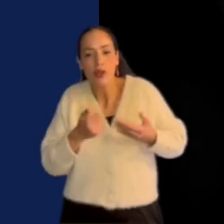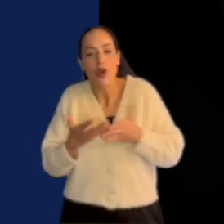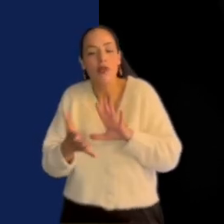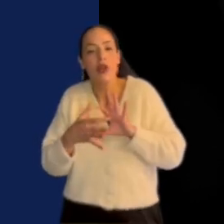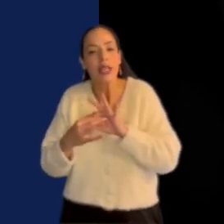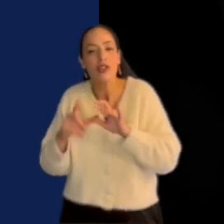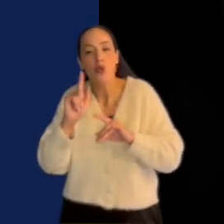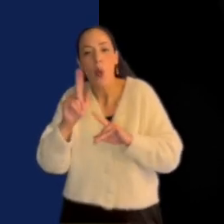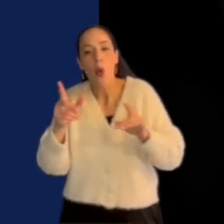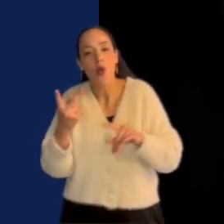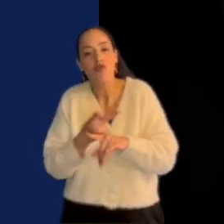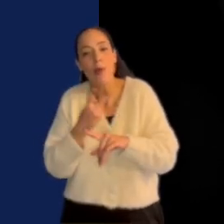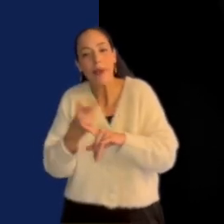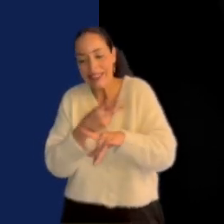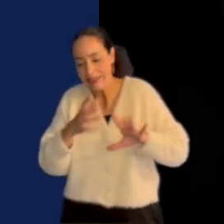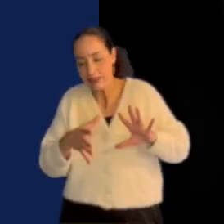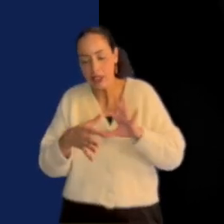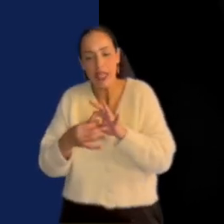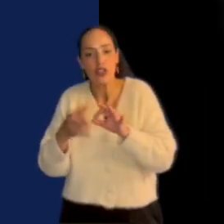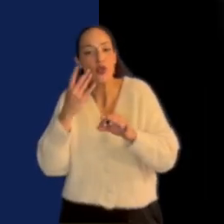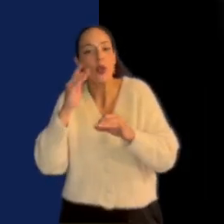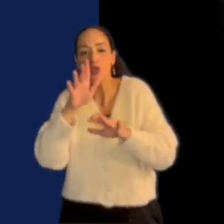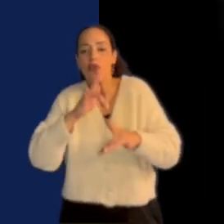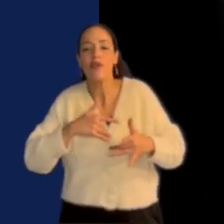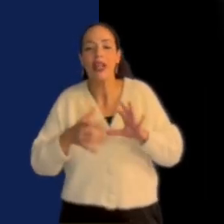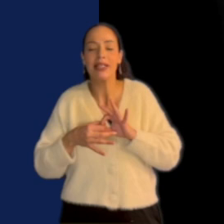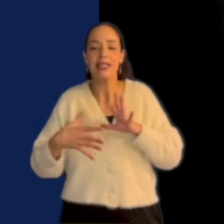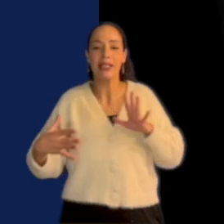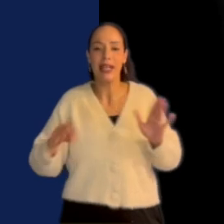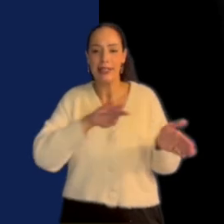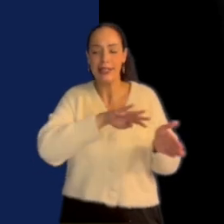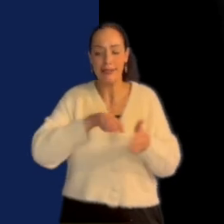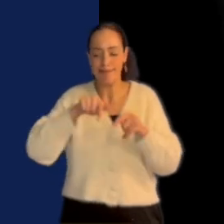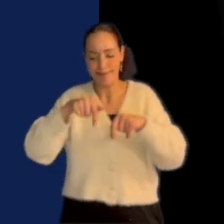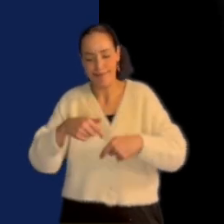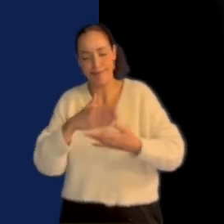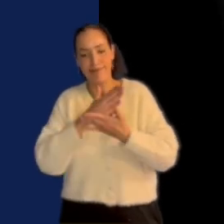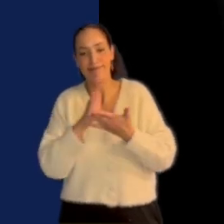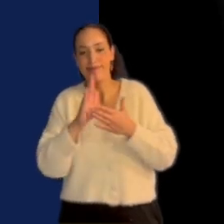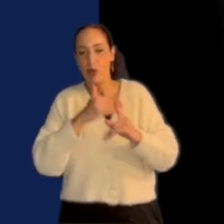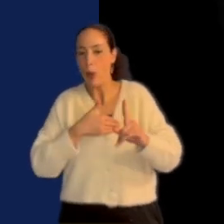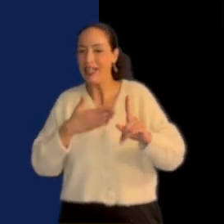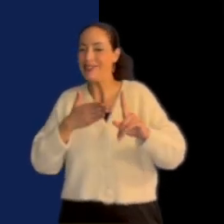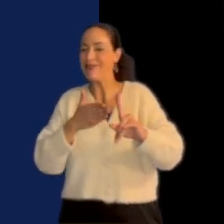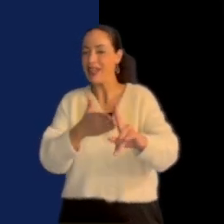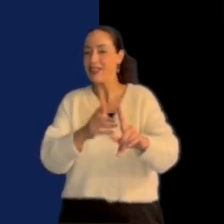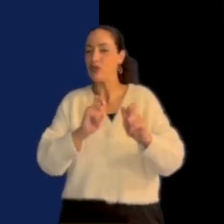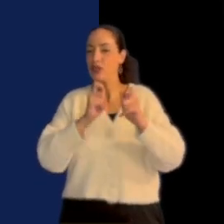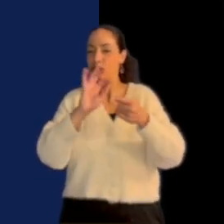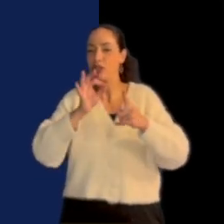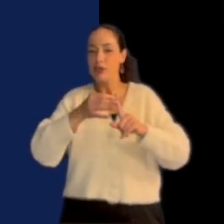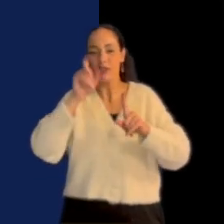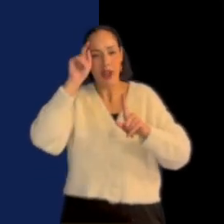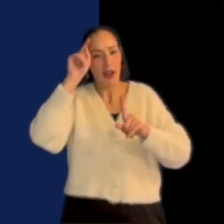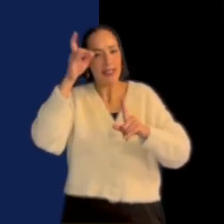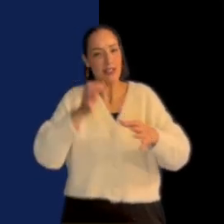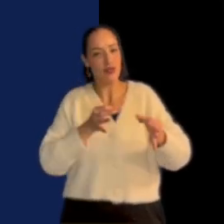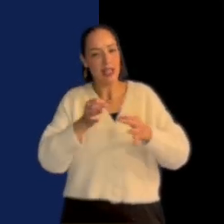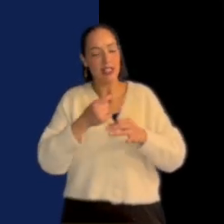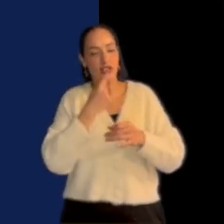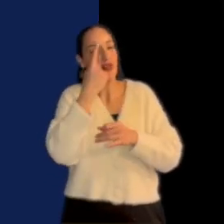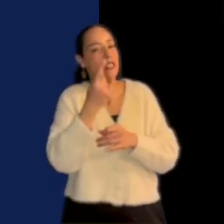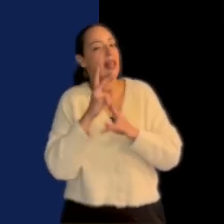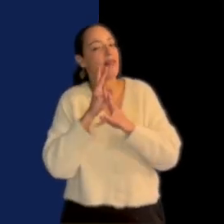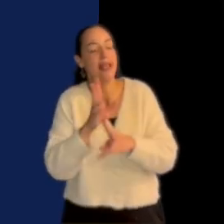This chapter is not intended to provide specific ideas and strategies for self-care. Much is already written on this topic. Instead,